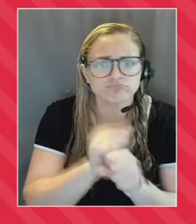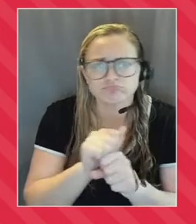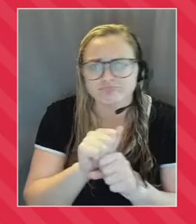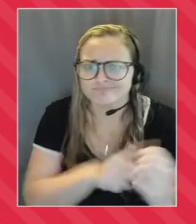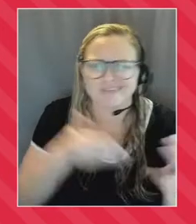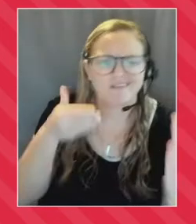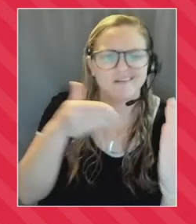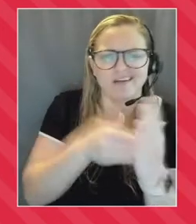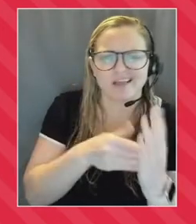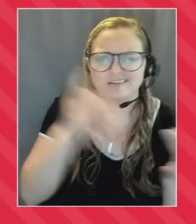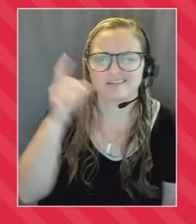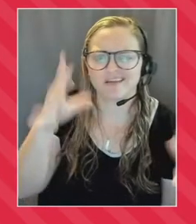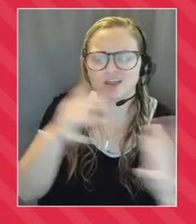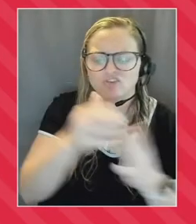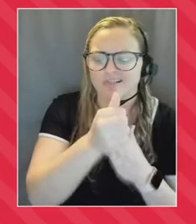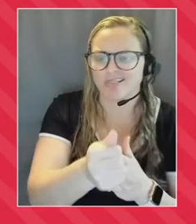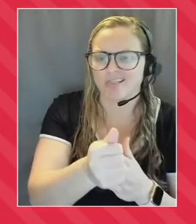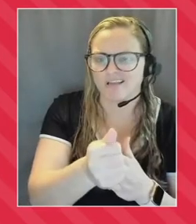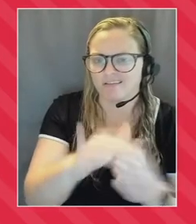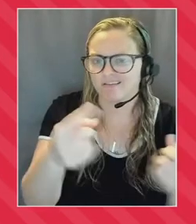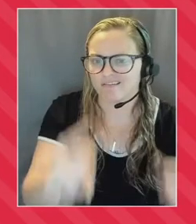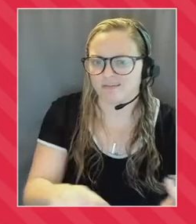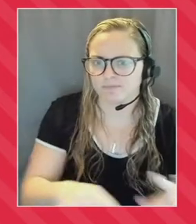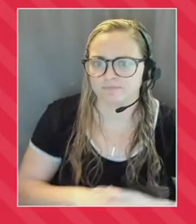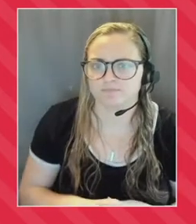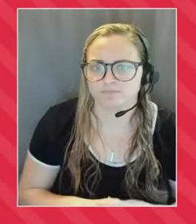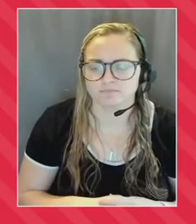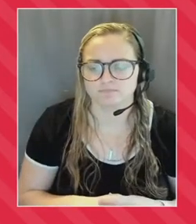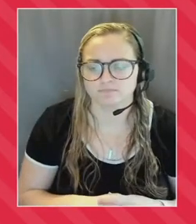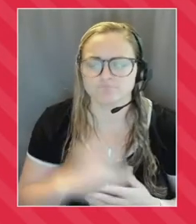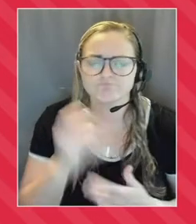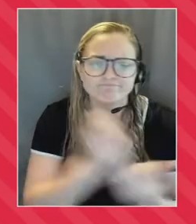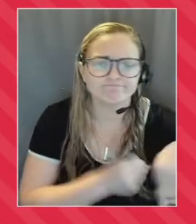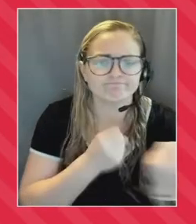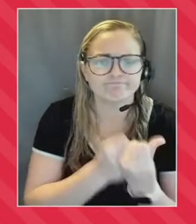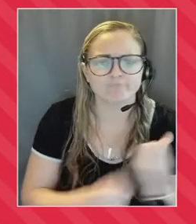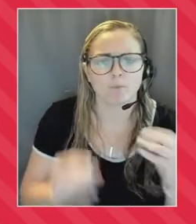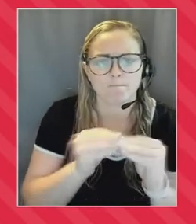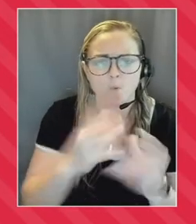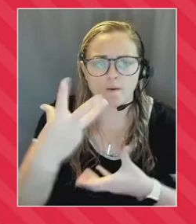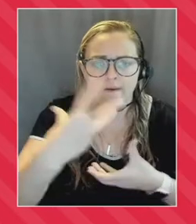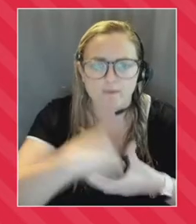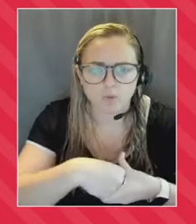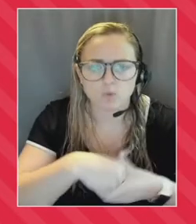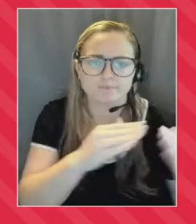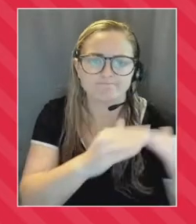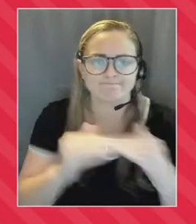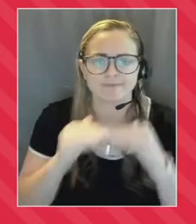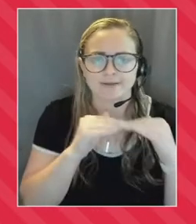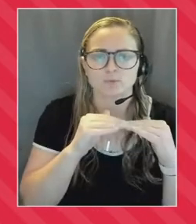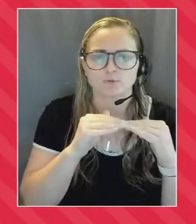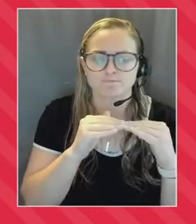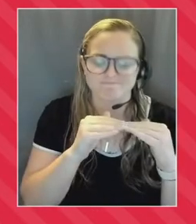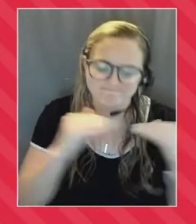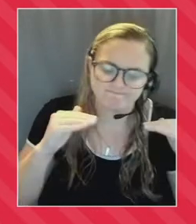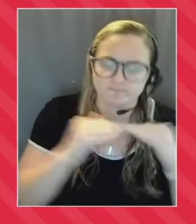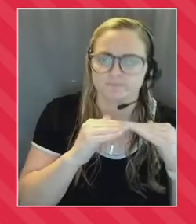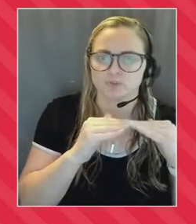the hatred that led to this action and to stand for a more inclusive, equitable, and just